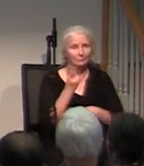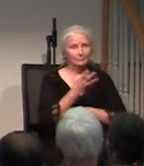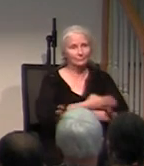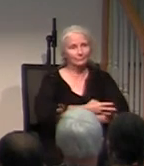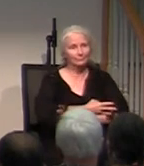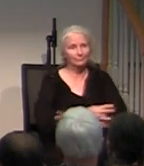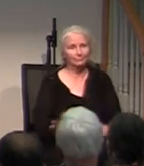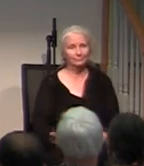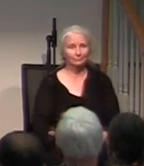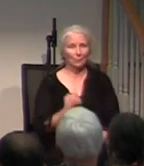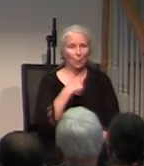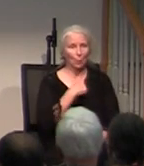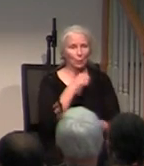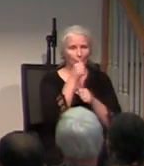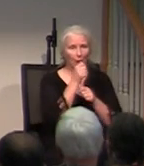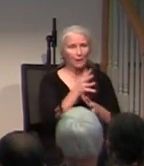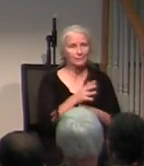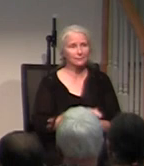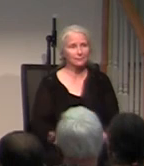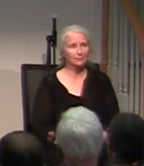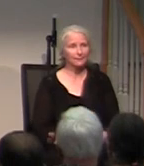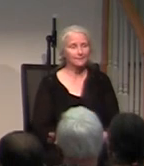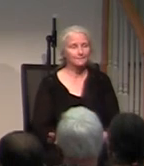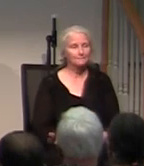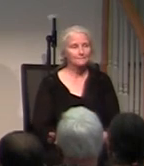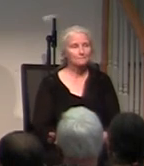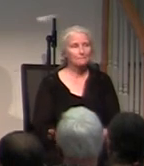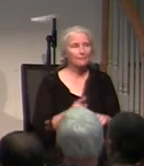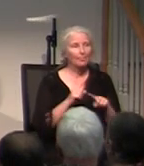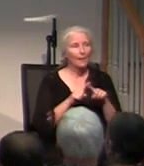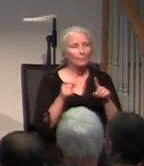We've been blessed. But if we look, and we won't read them tonight,